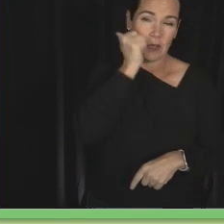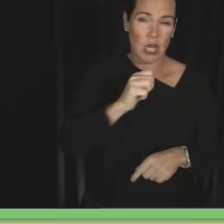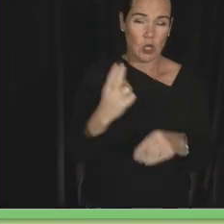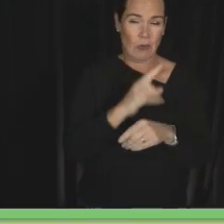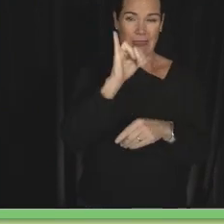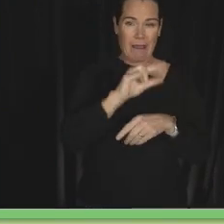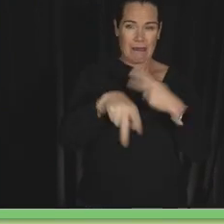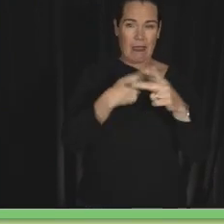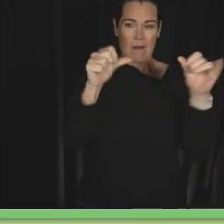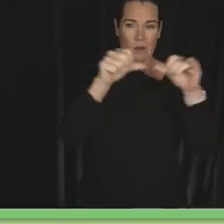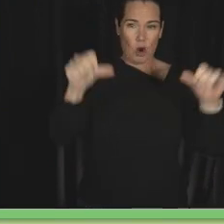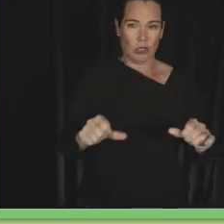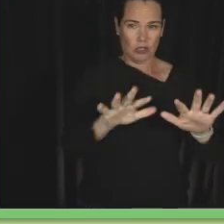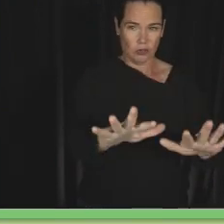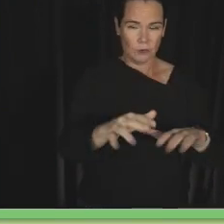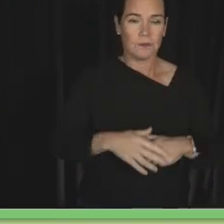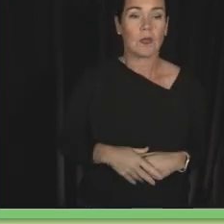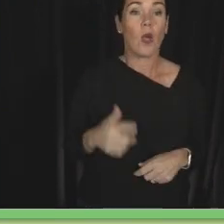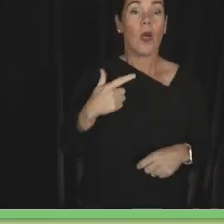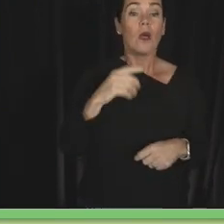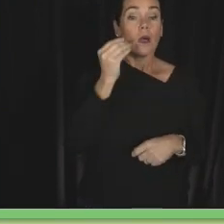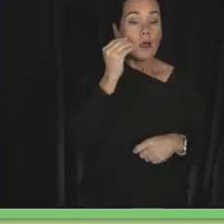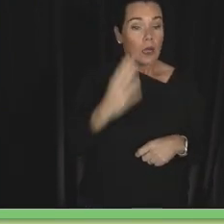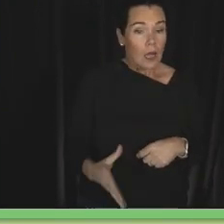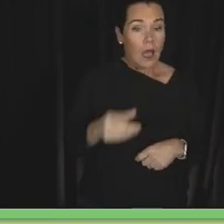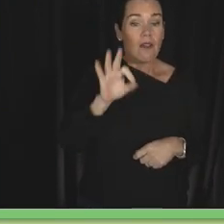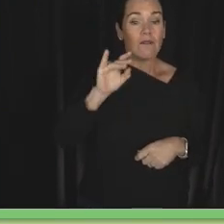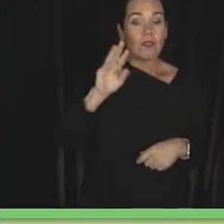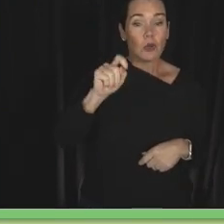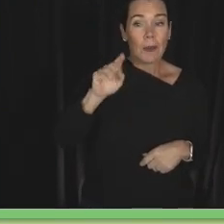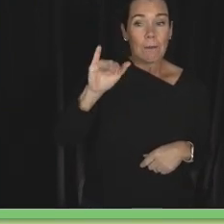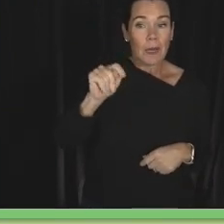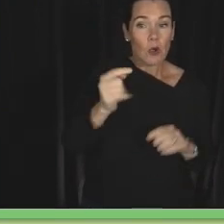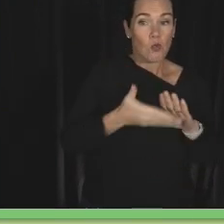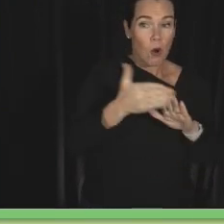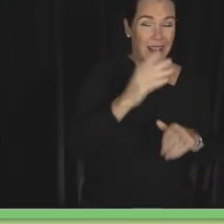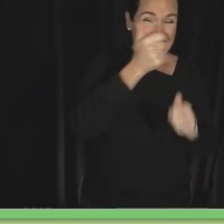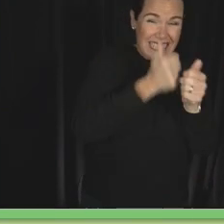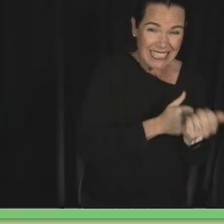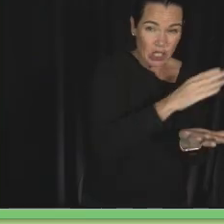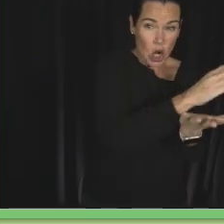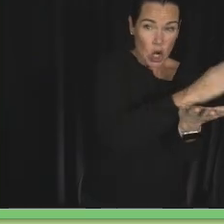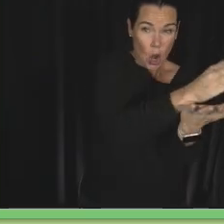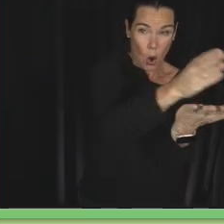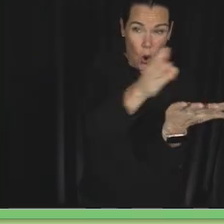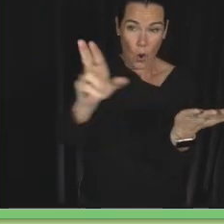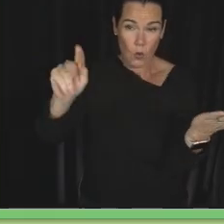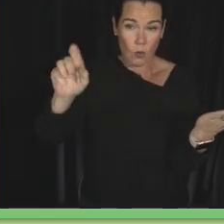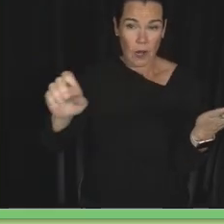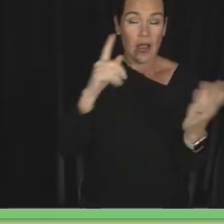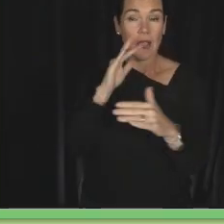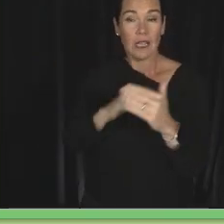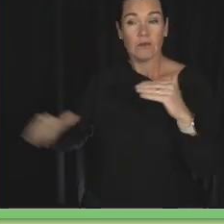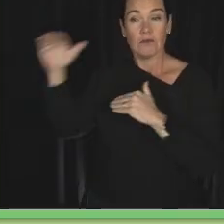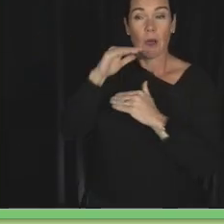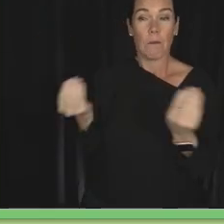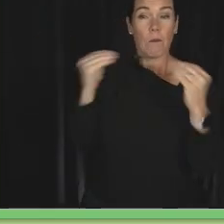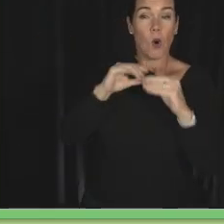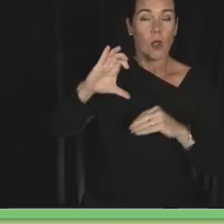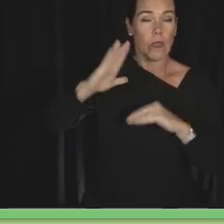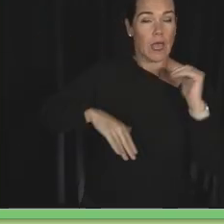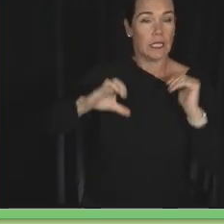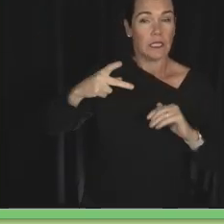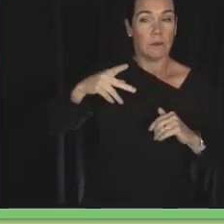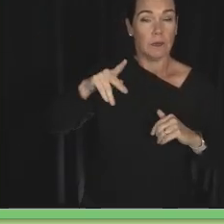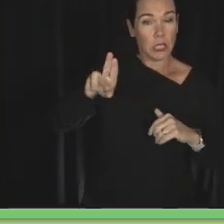And since Fluent Bit runs on every node, its performance is critical. A Fluent Bit process that exceeds its CPU quota and gets throttled